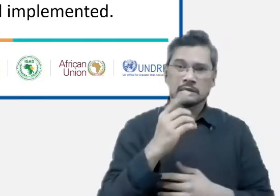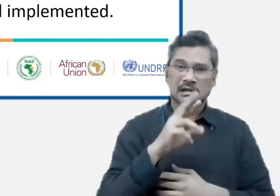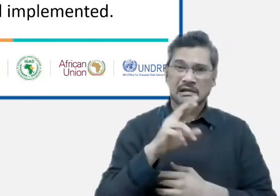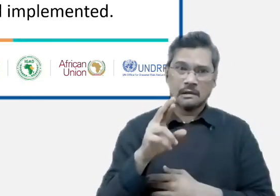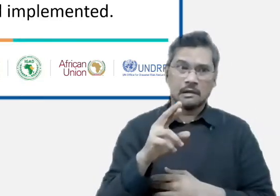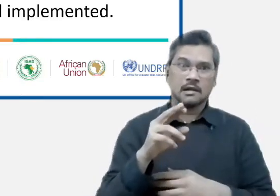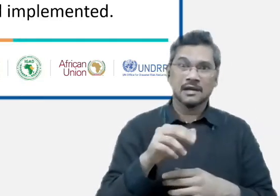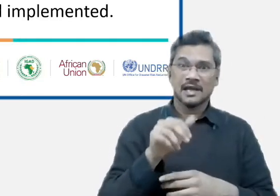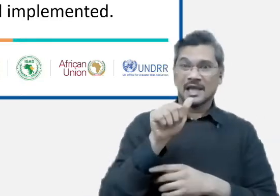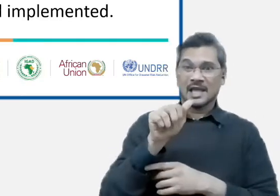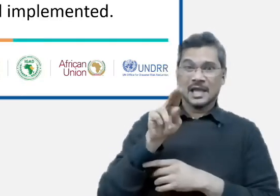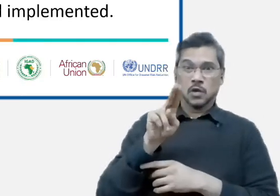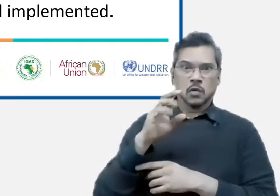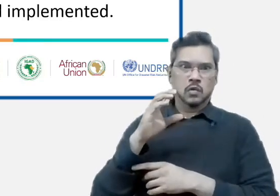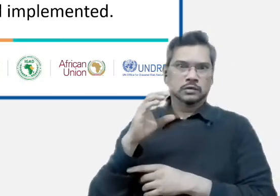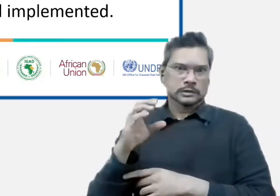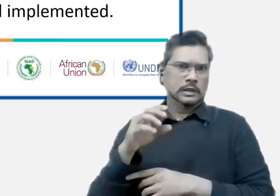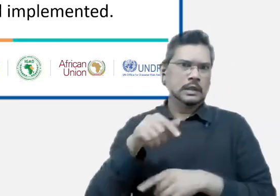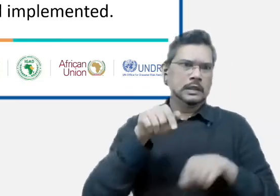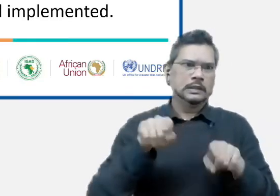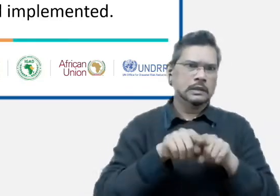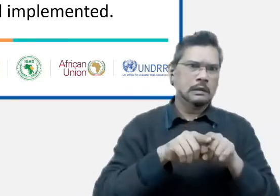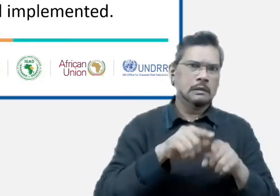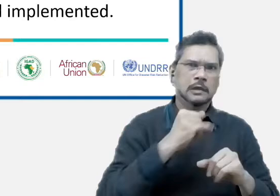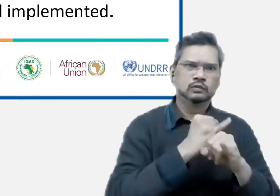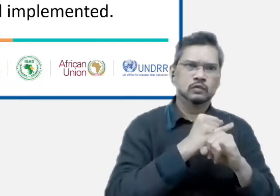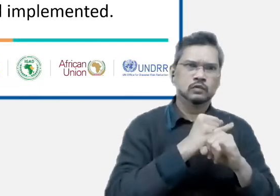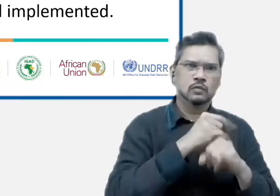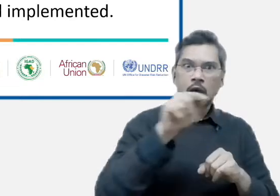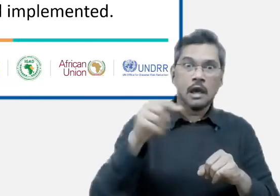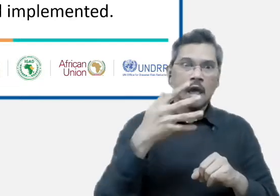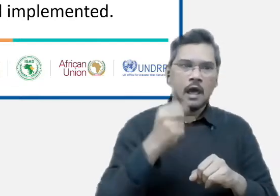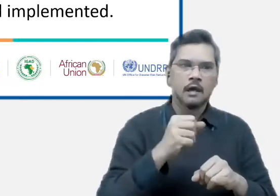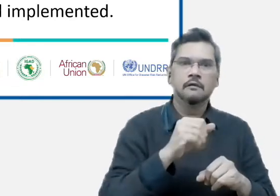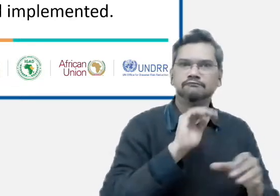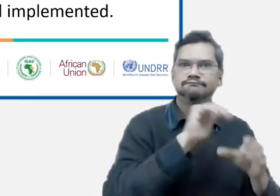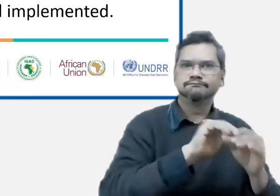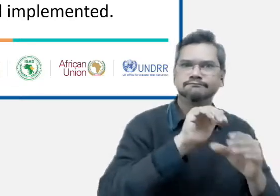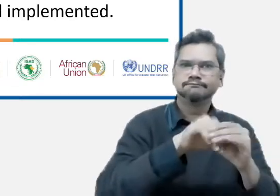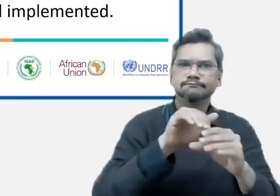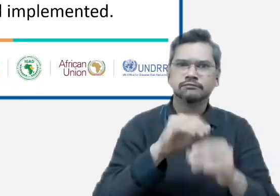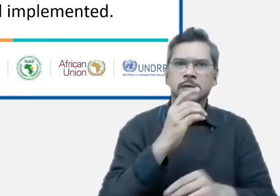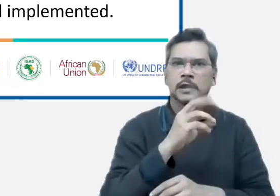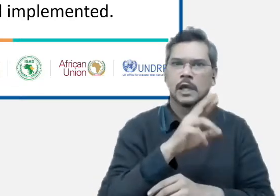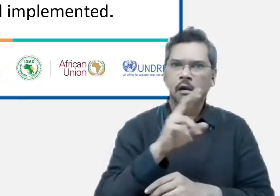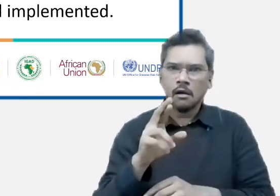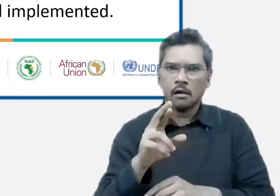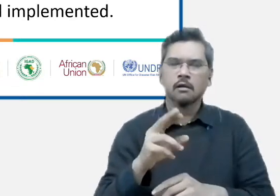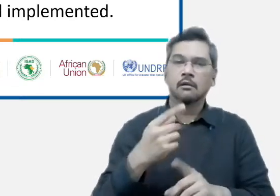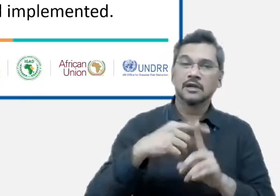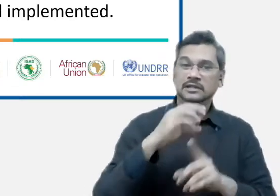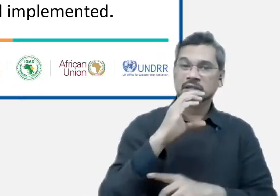and advocacy in DRR financing, policy coherence, CCA implementation is ongoing. And there